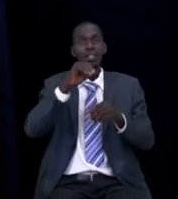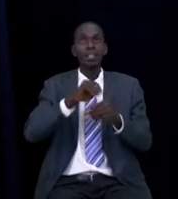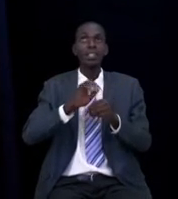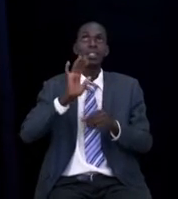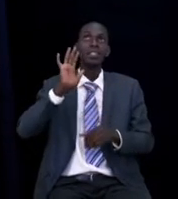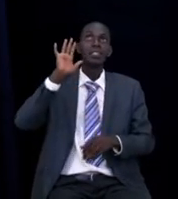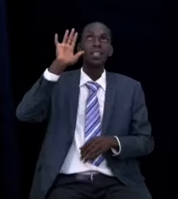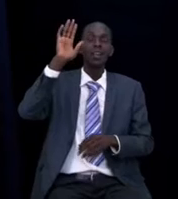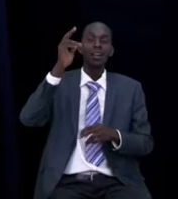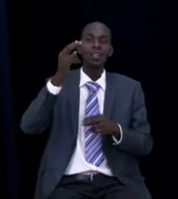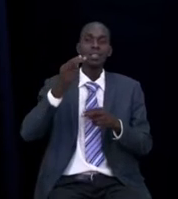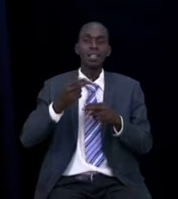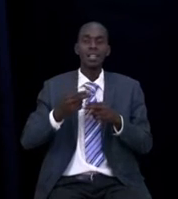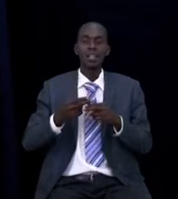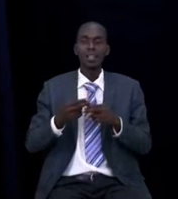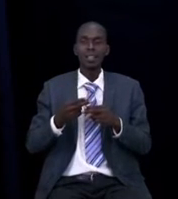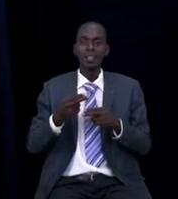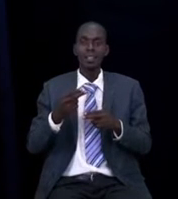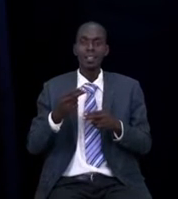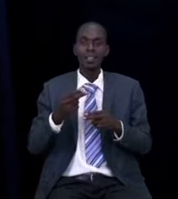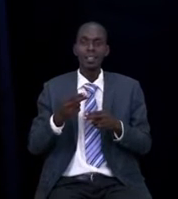hope in your